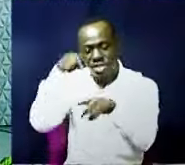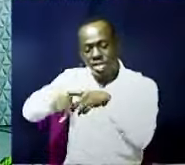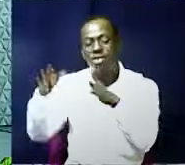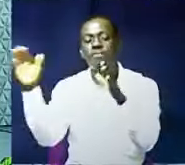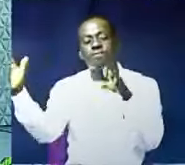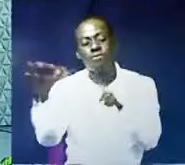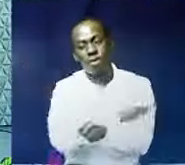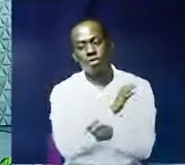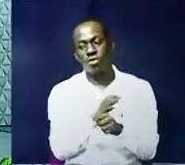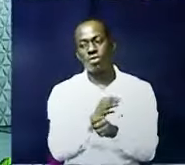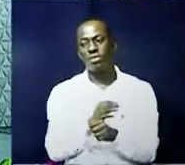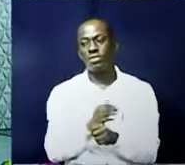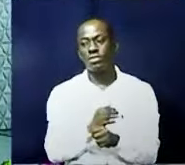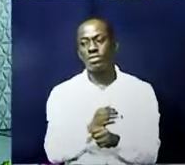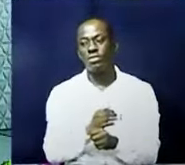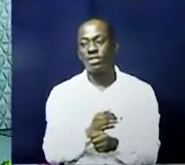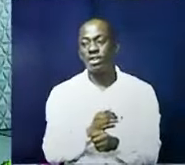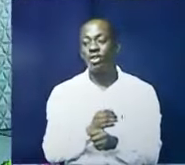Let's move on.